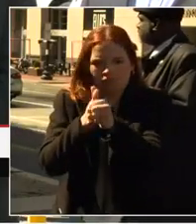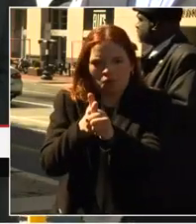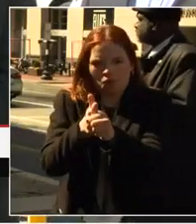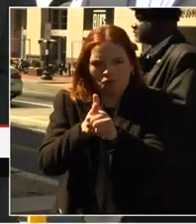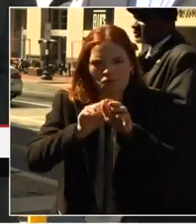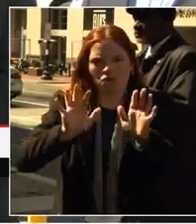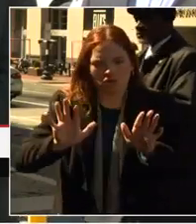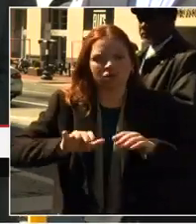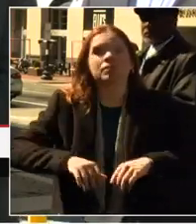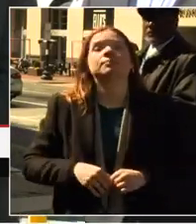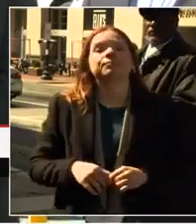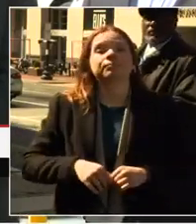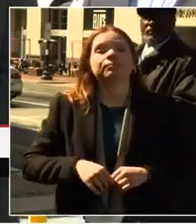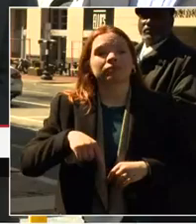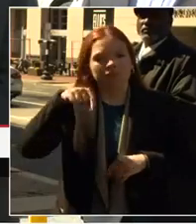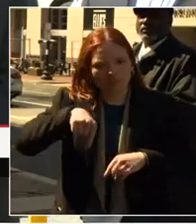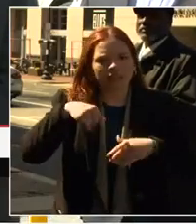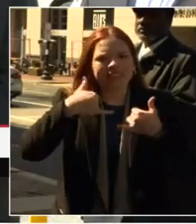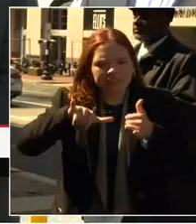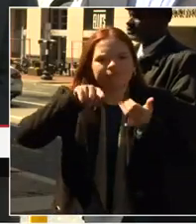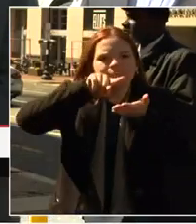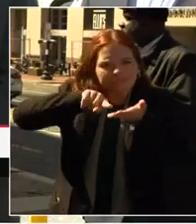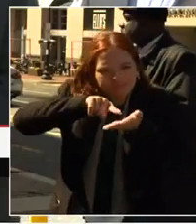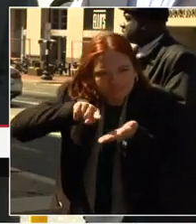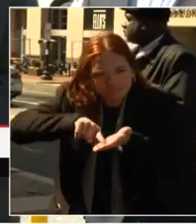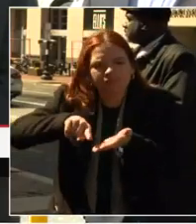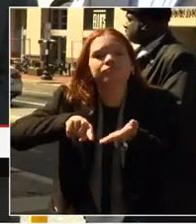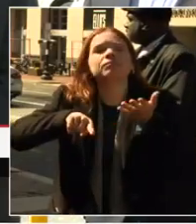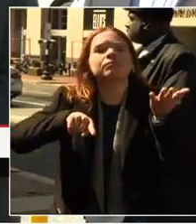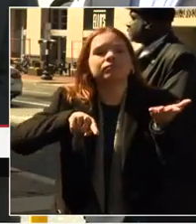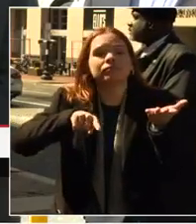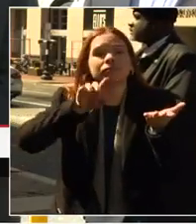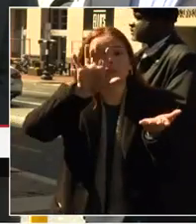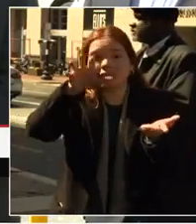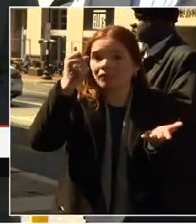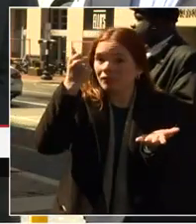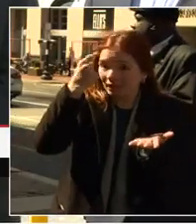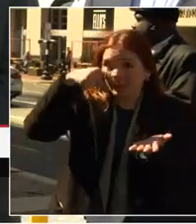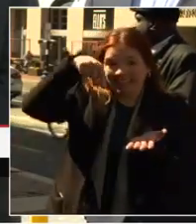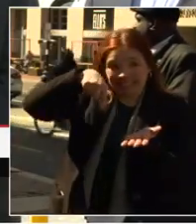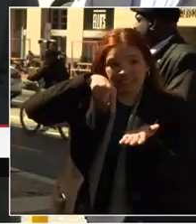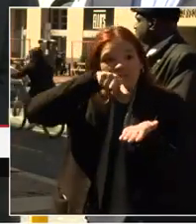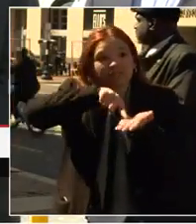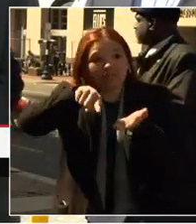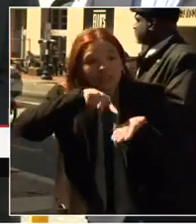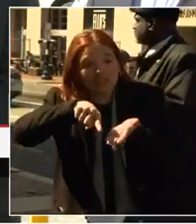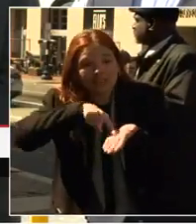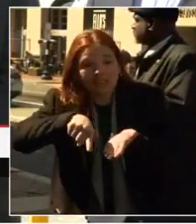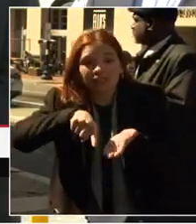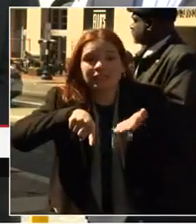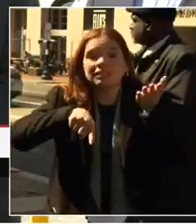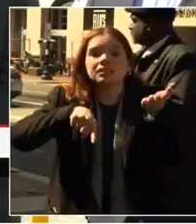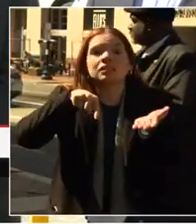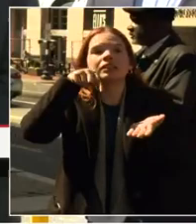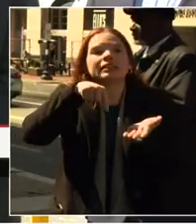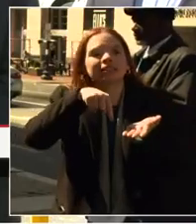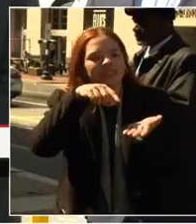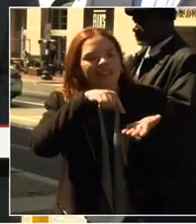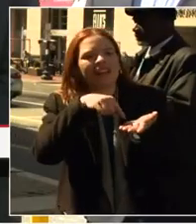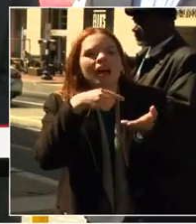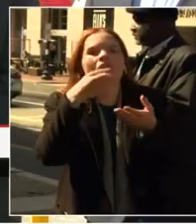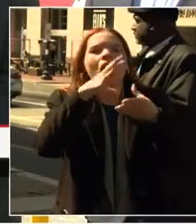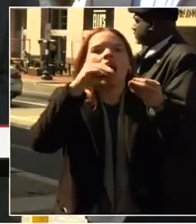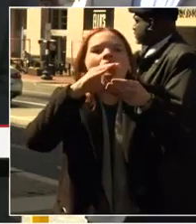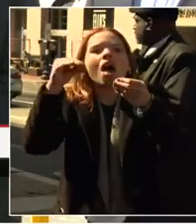investigation. I can also tell you that this investigation does not involve any allegations of